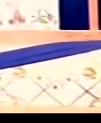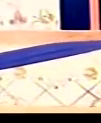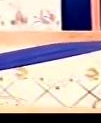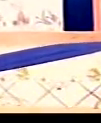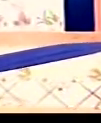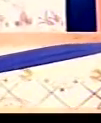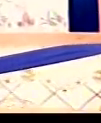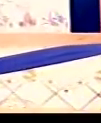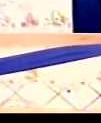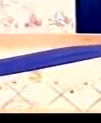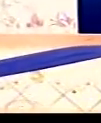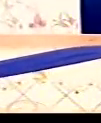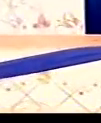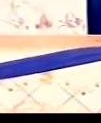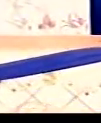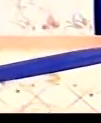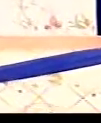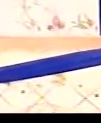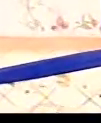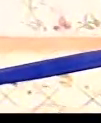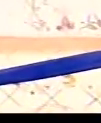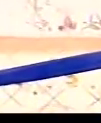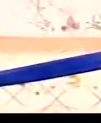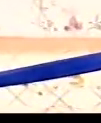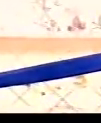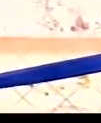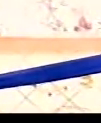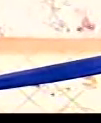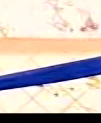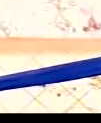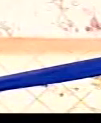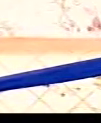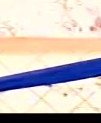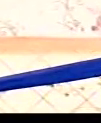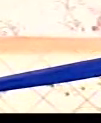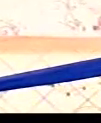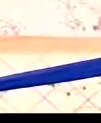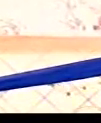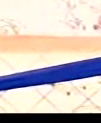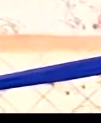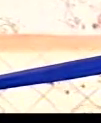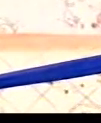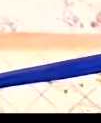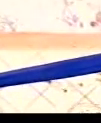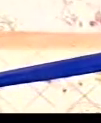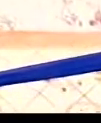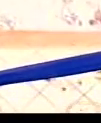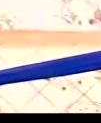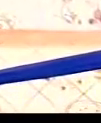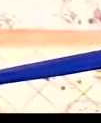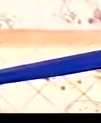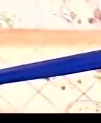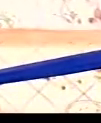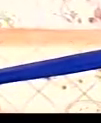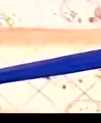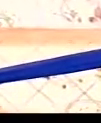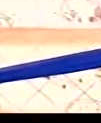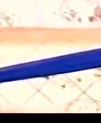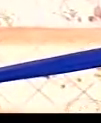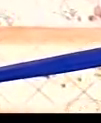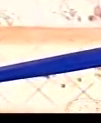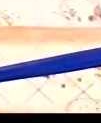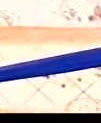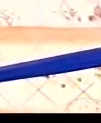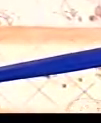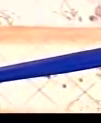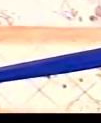afraid. The Lord your God is strong, and with his mighty hands, when you call